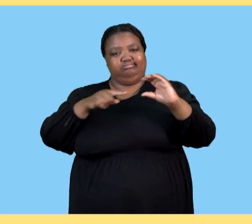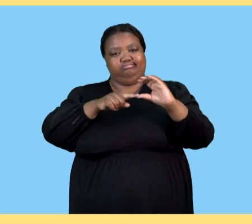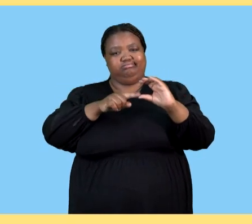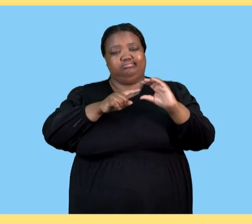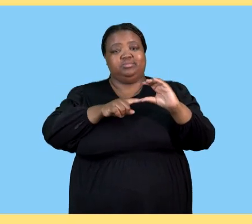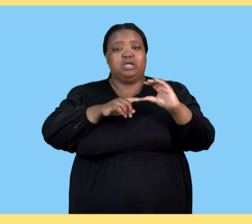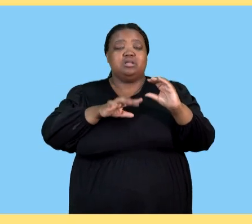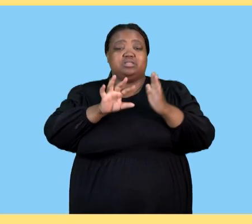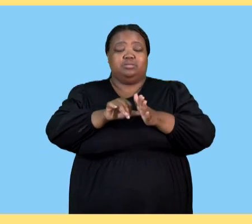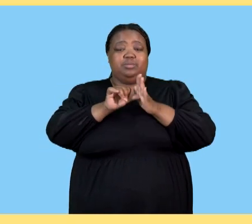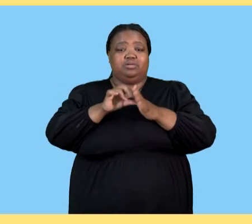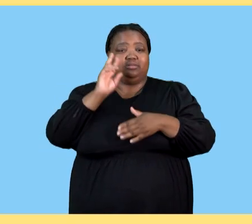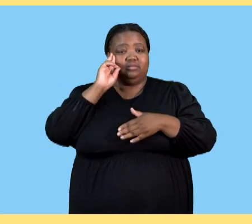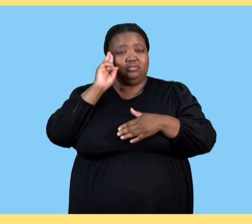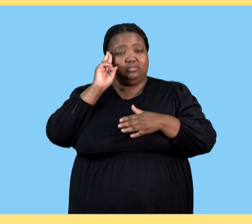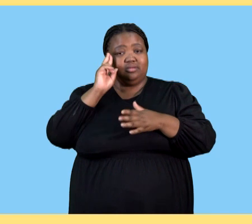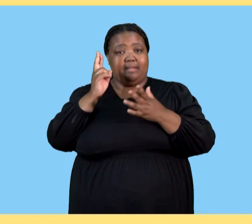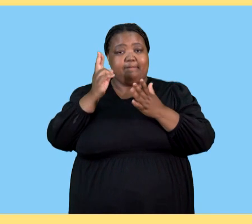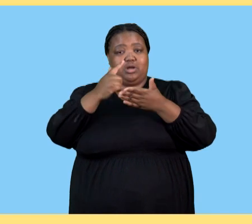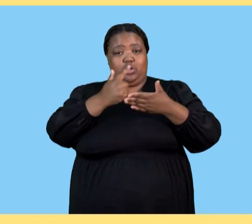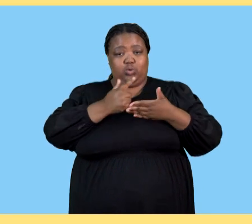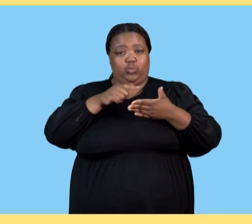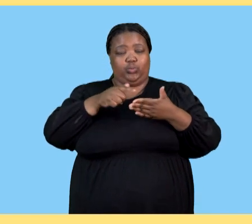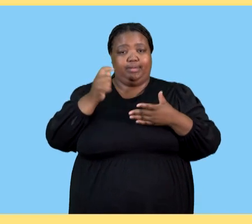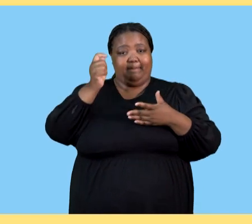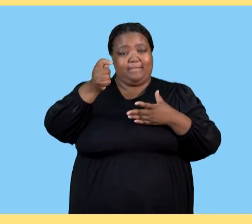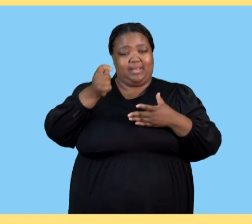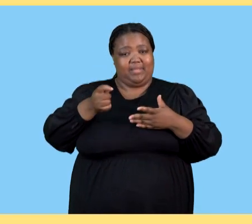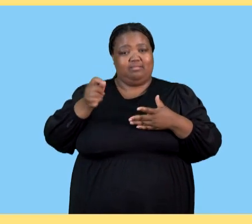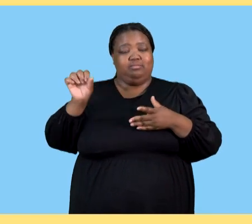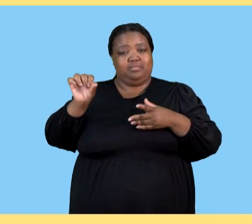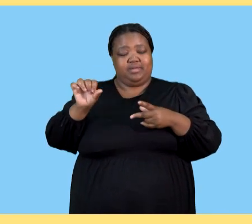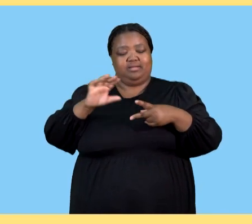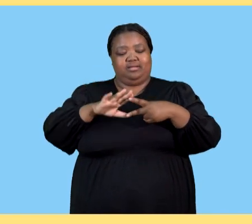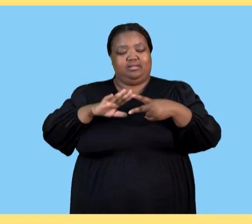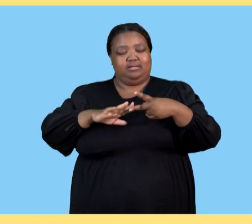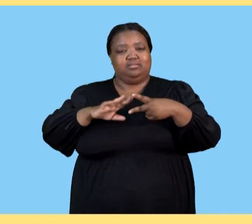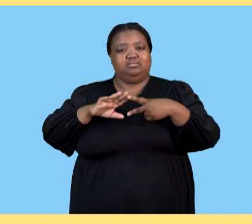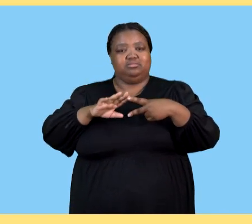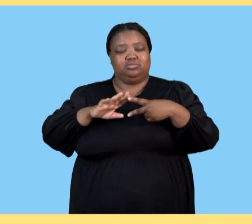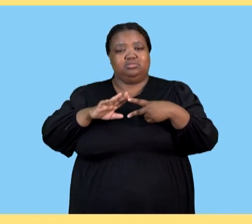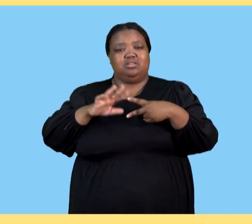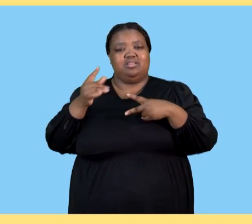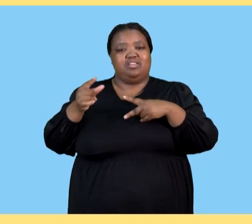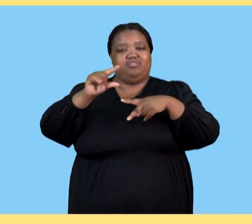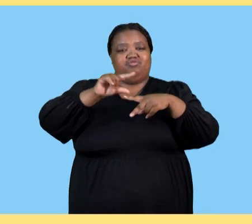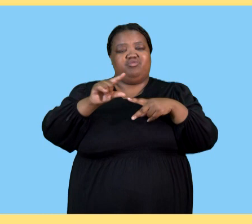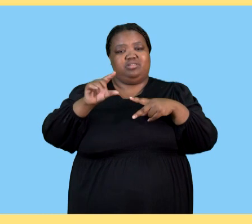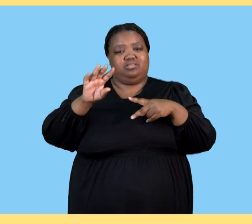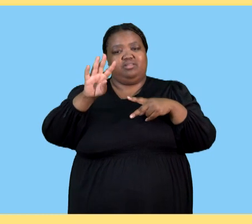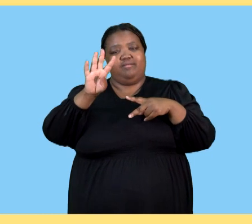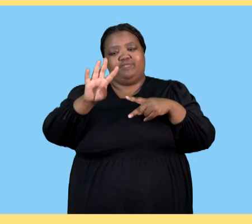230,000. It is very important to remember that in my repayments, I have two amounts. I have interest